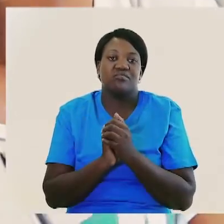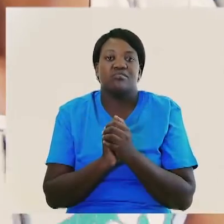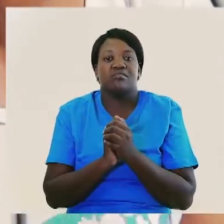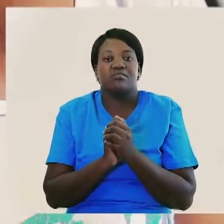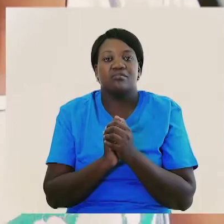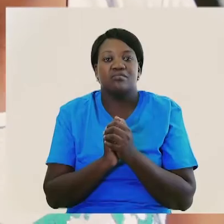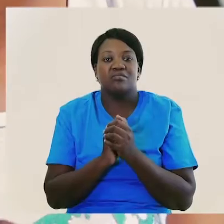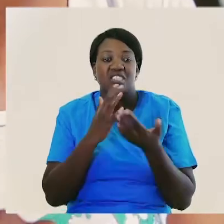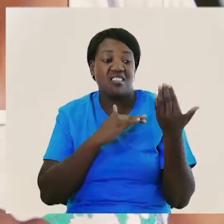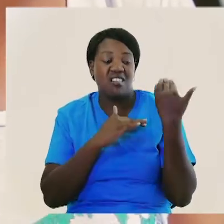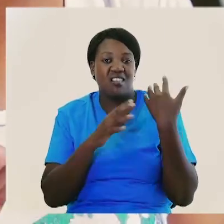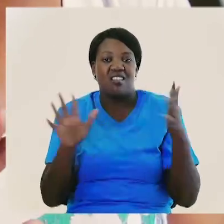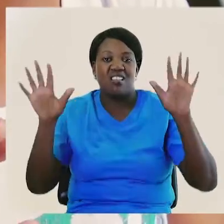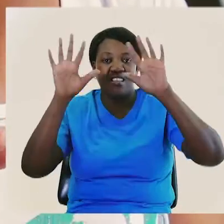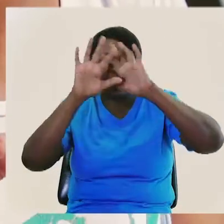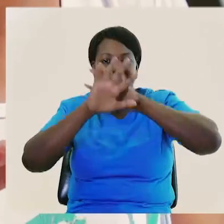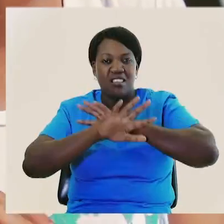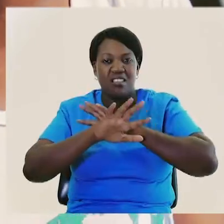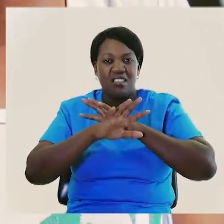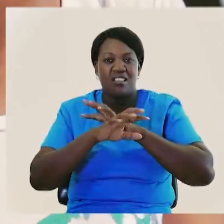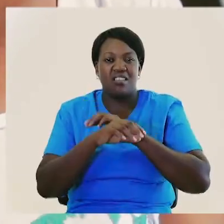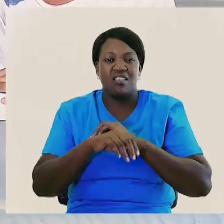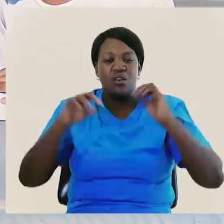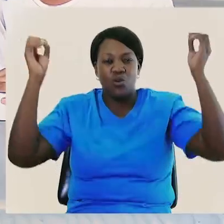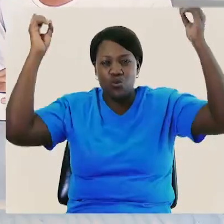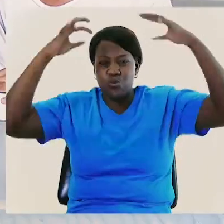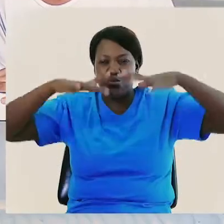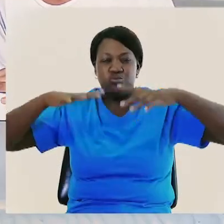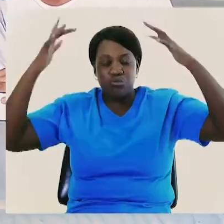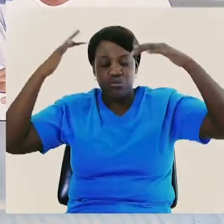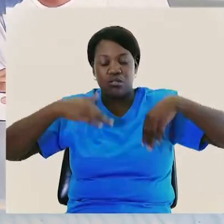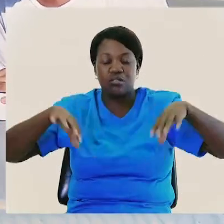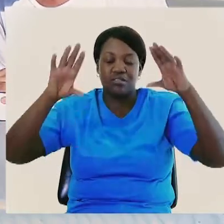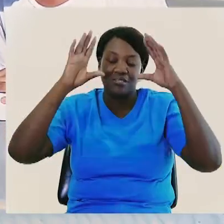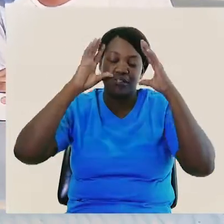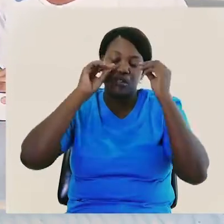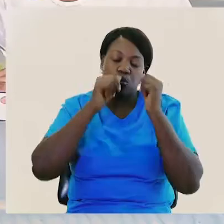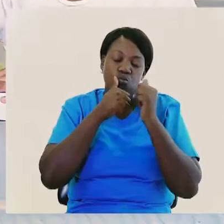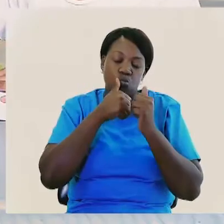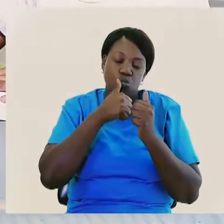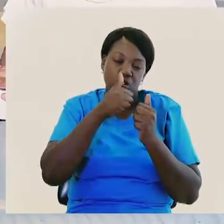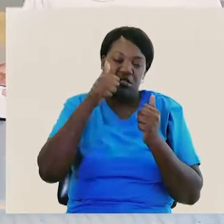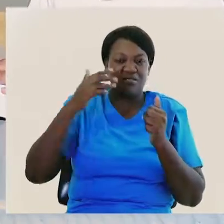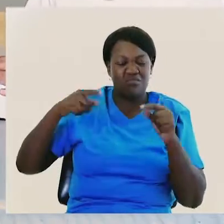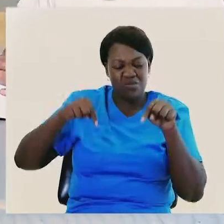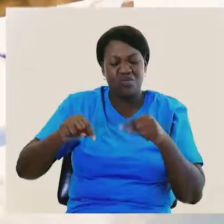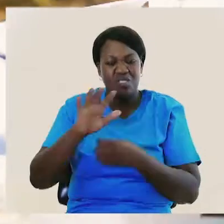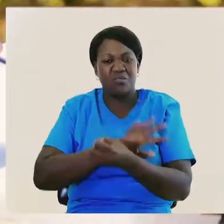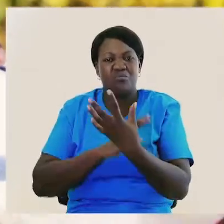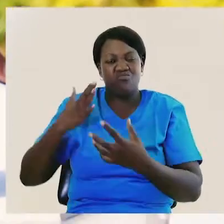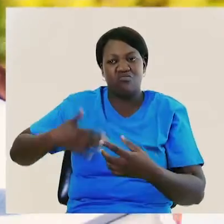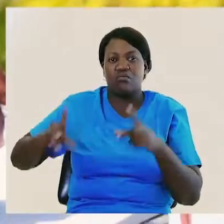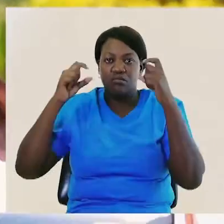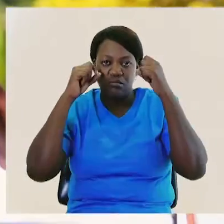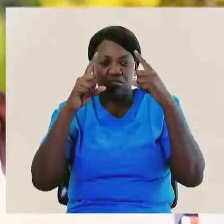Anyways, last night the rain was so nice. I slept so well. Yeah. I didn't even want to wake up this morning. Yeah,